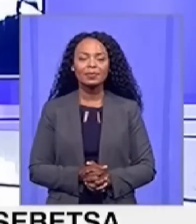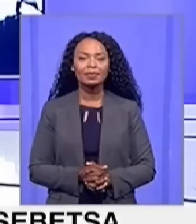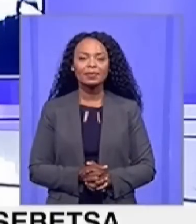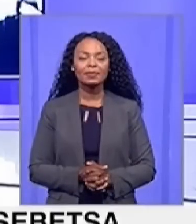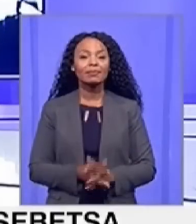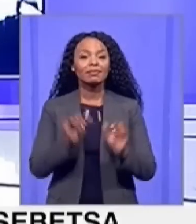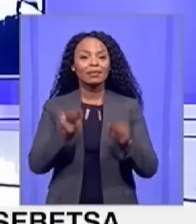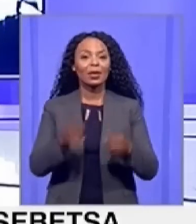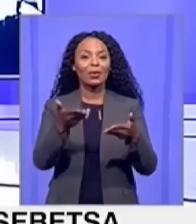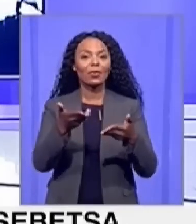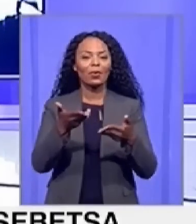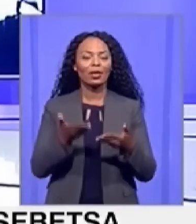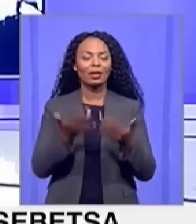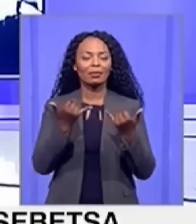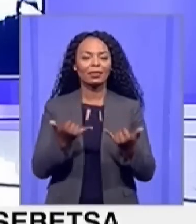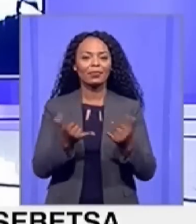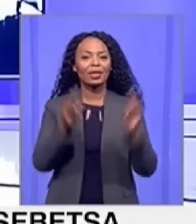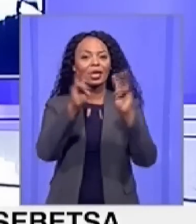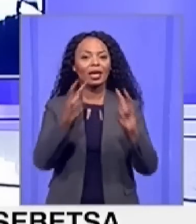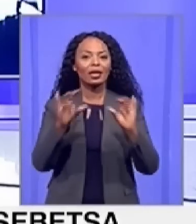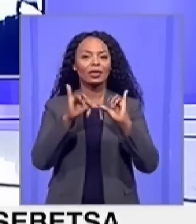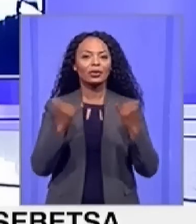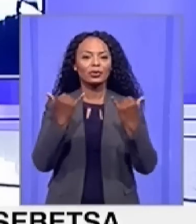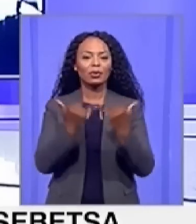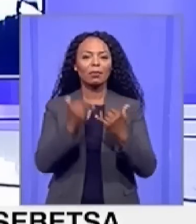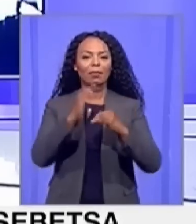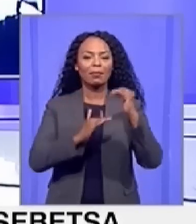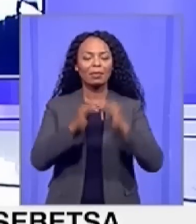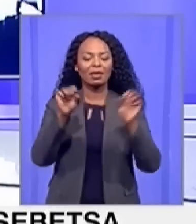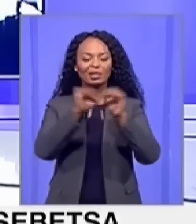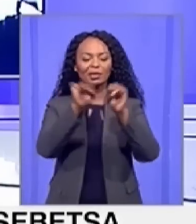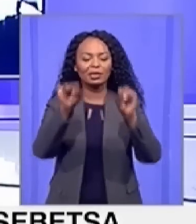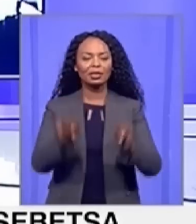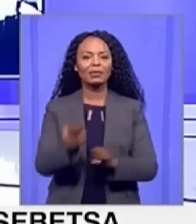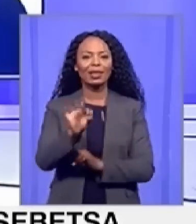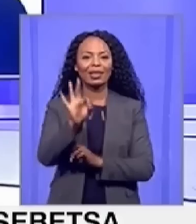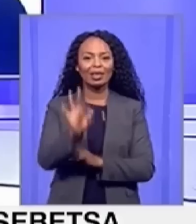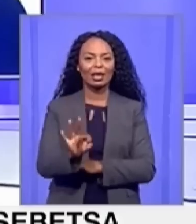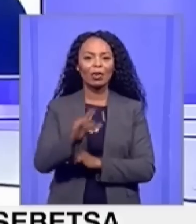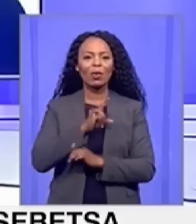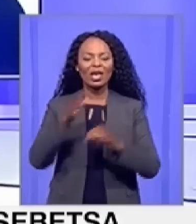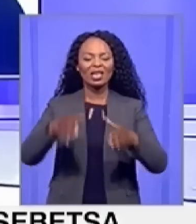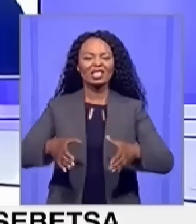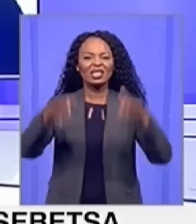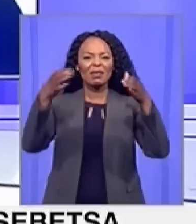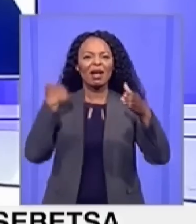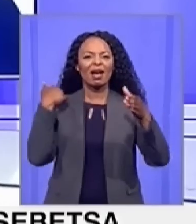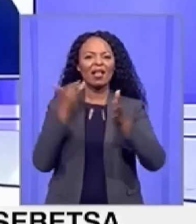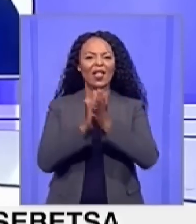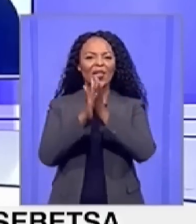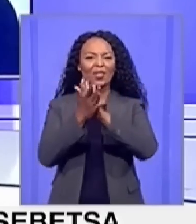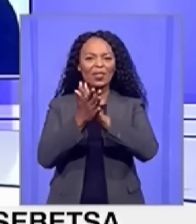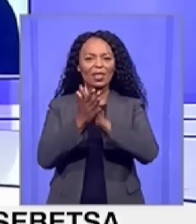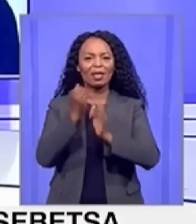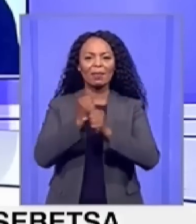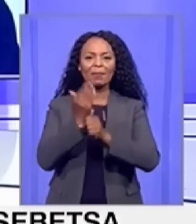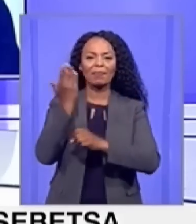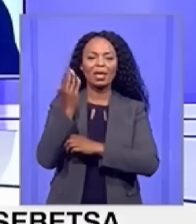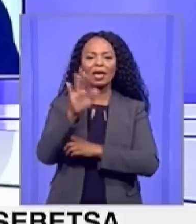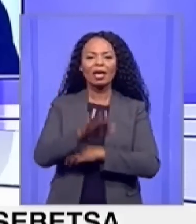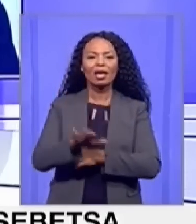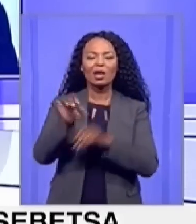Harbera ro amohele mmohi Eskom ha ile ditshimili tse tharo tsa nakwana ho etsa mosebetsi wa tshimili e ileng ya senyeha ka Mphalane ngwahola station sa